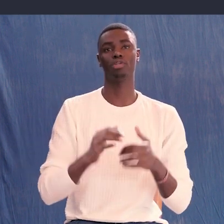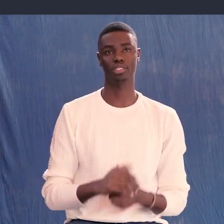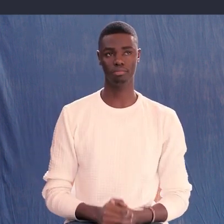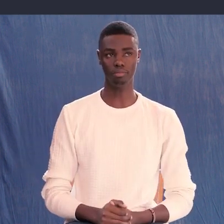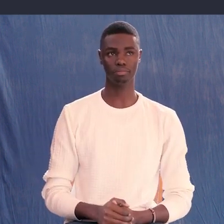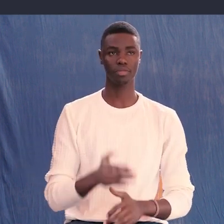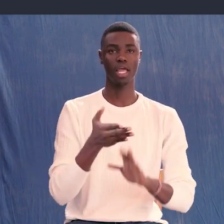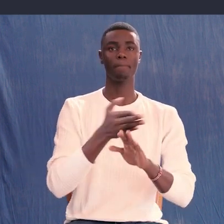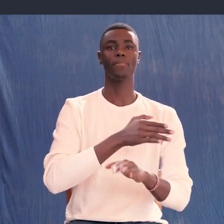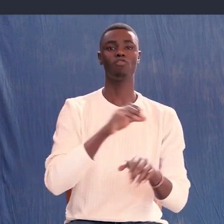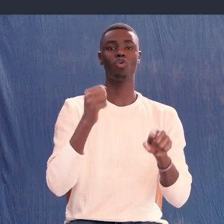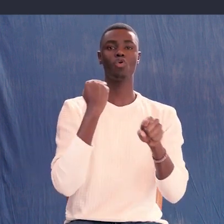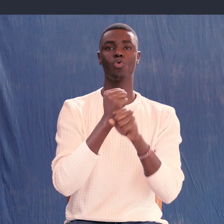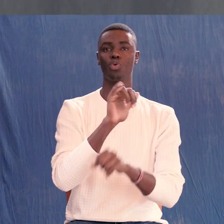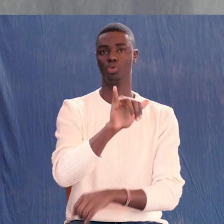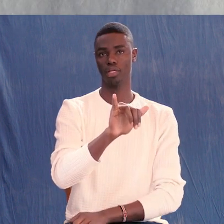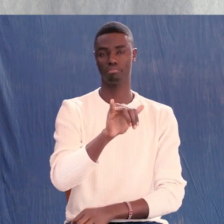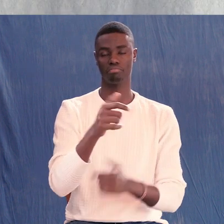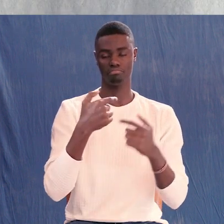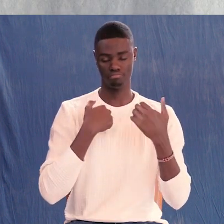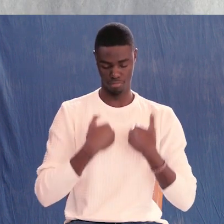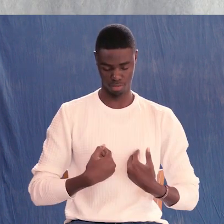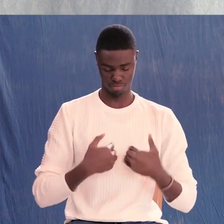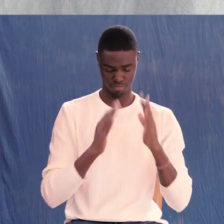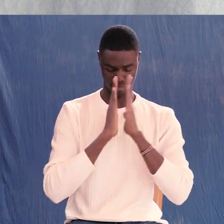But before we do that, let me pray.